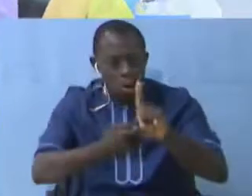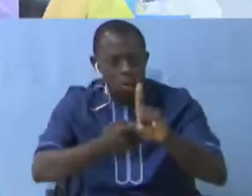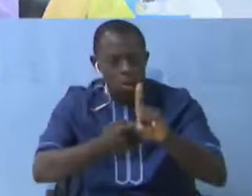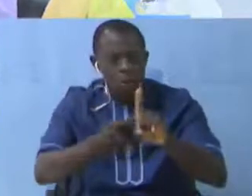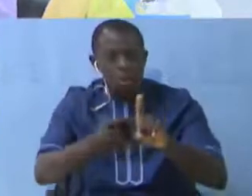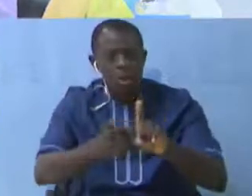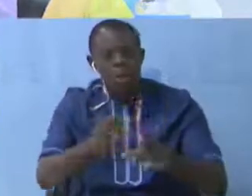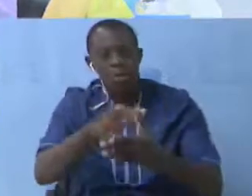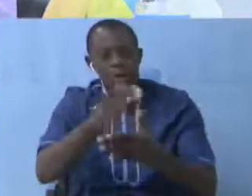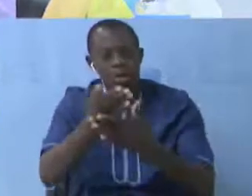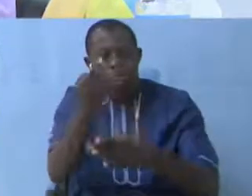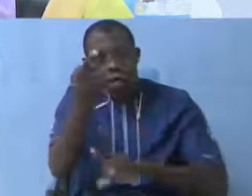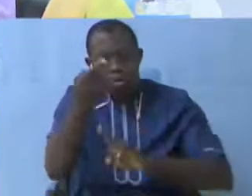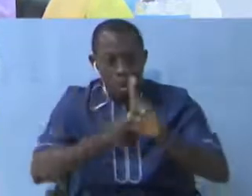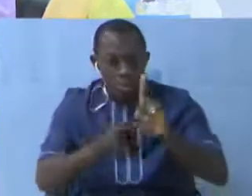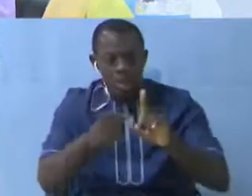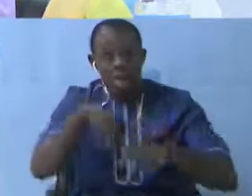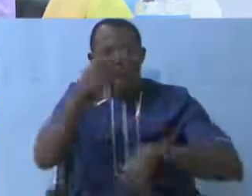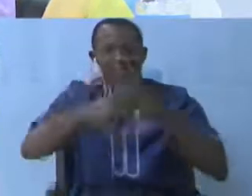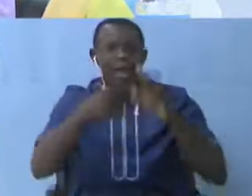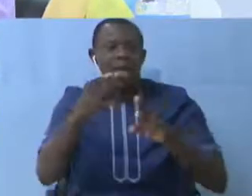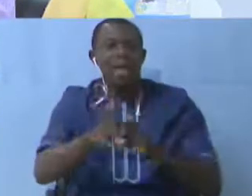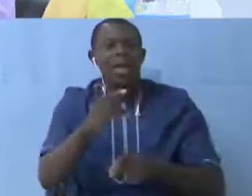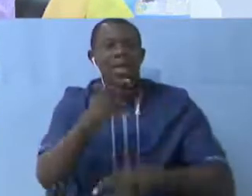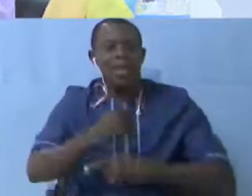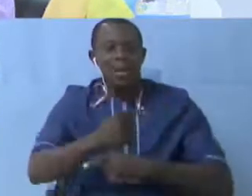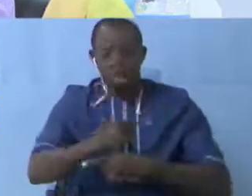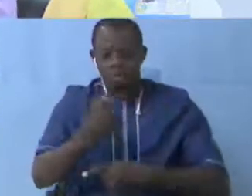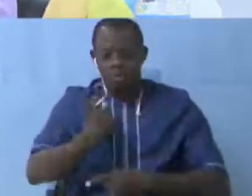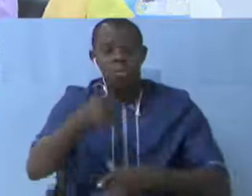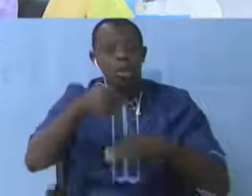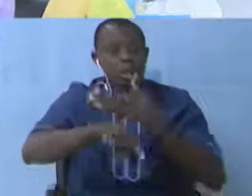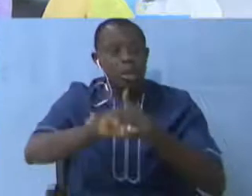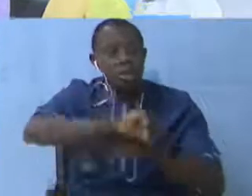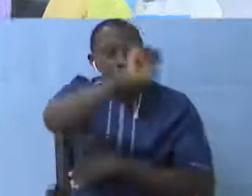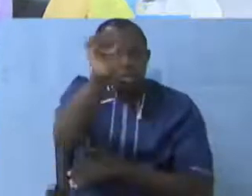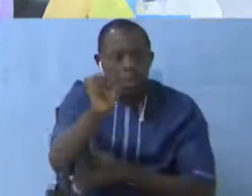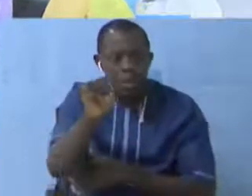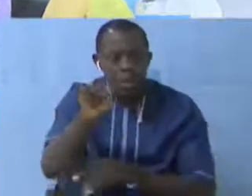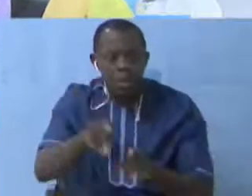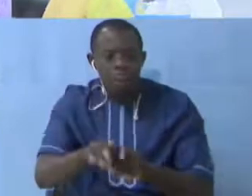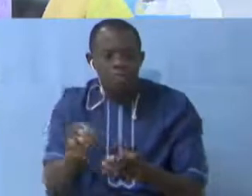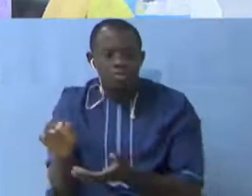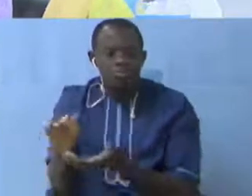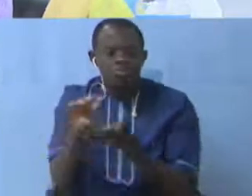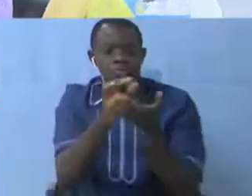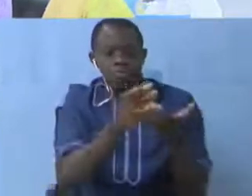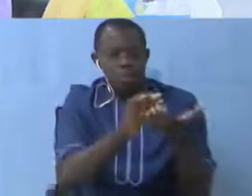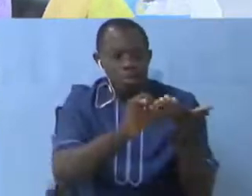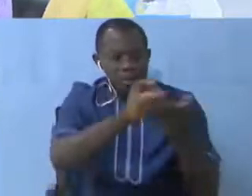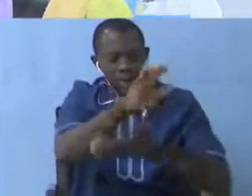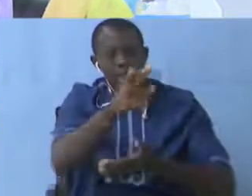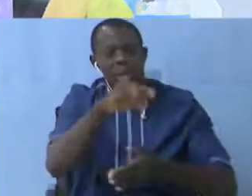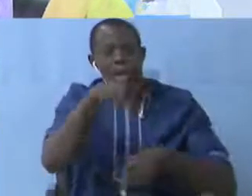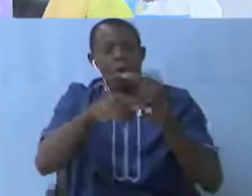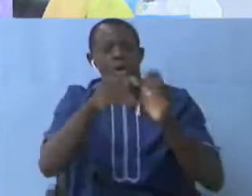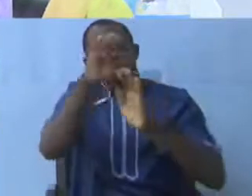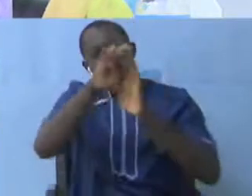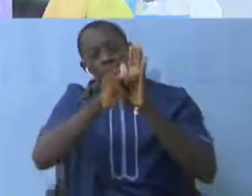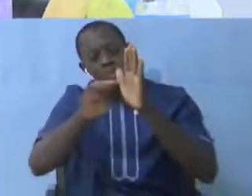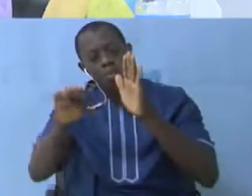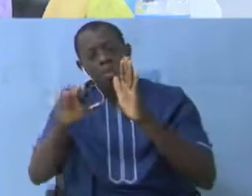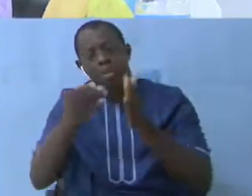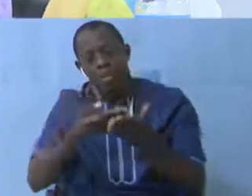able to put in the budget. ci diira benn weer yaakaar naa nag ci lañ mën a jot nag li nga xam ne loolu lañ soxla ci